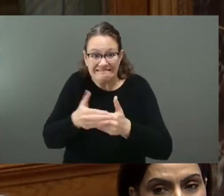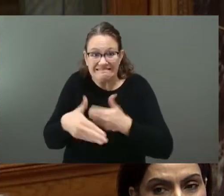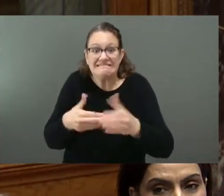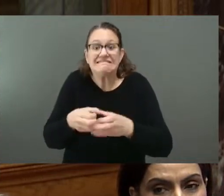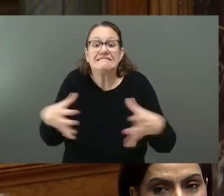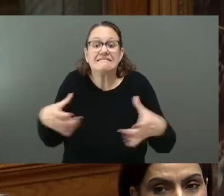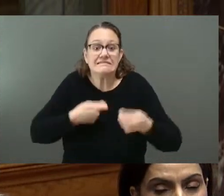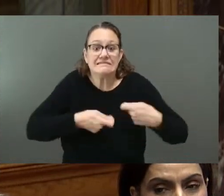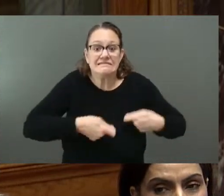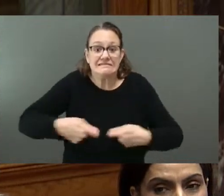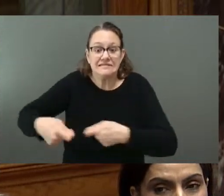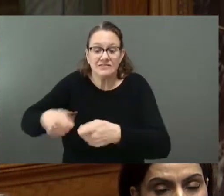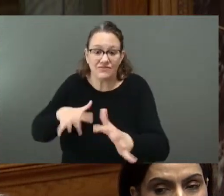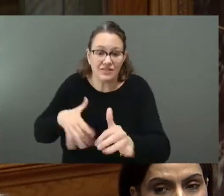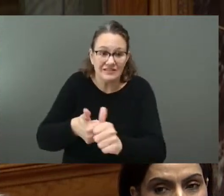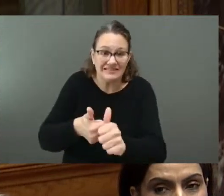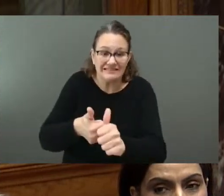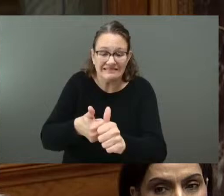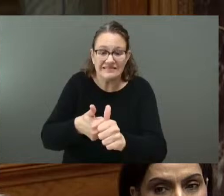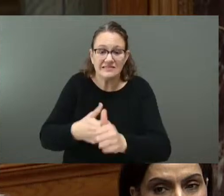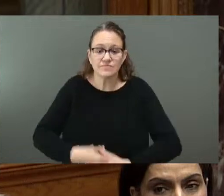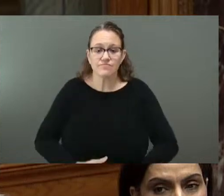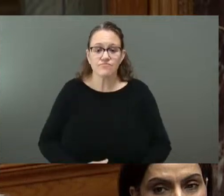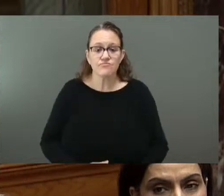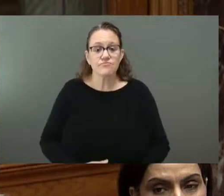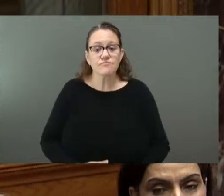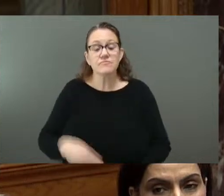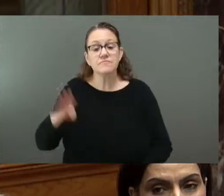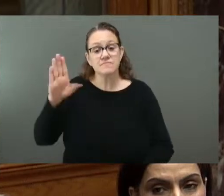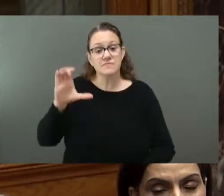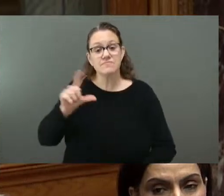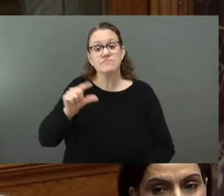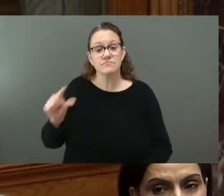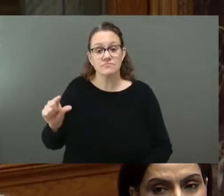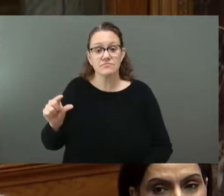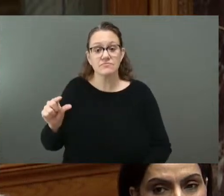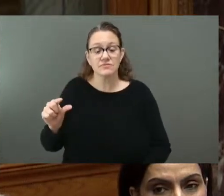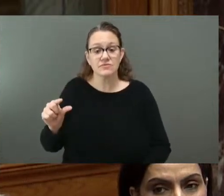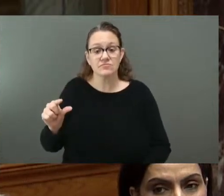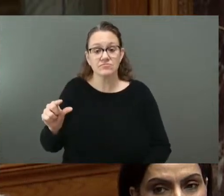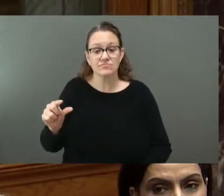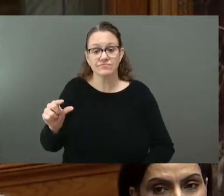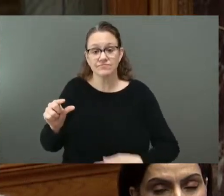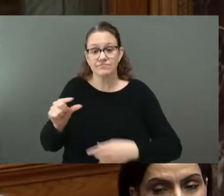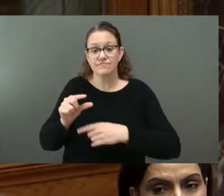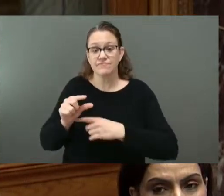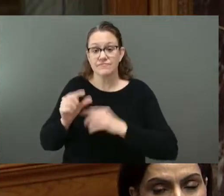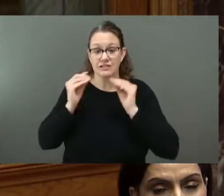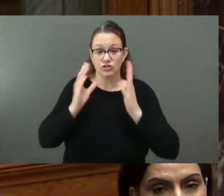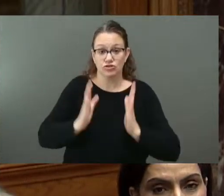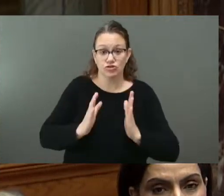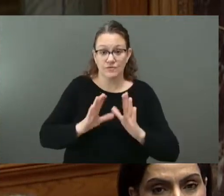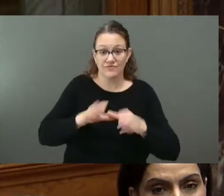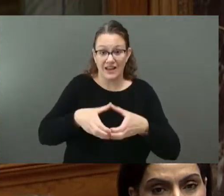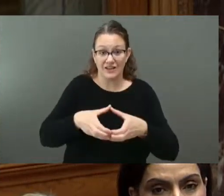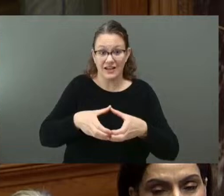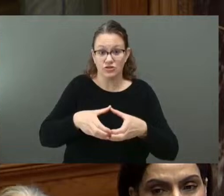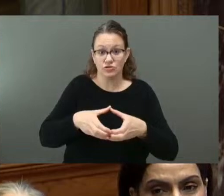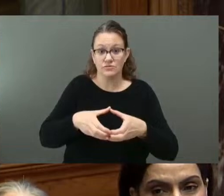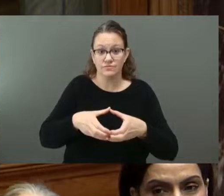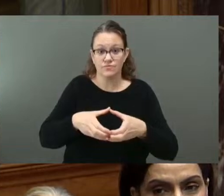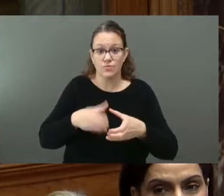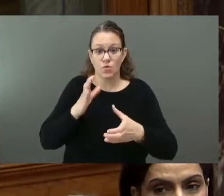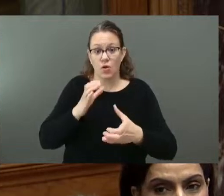comprehensive plan, remarkable that they don't already have one, to address the growing teacher shortage. Loan forgiveness and incentives for rural